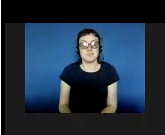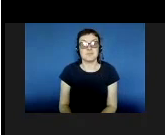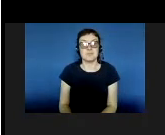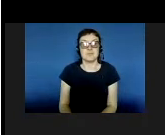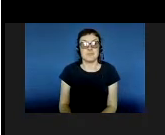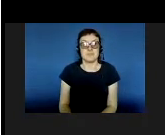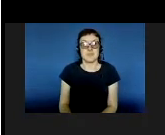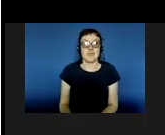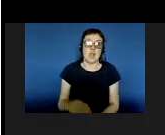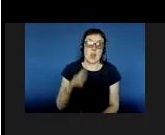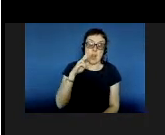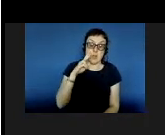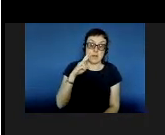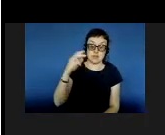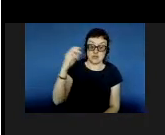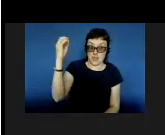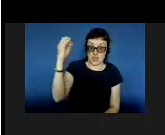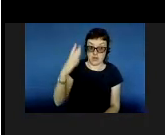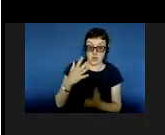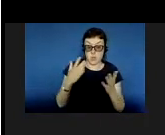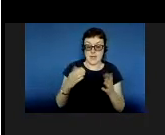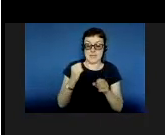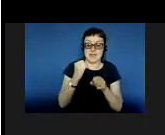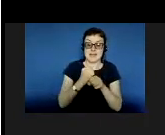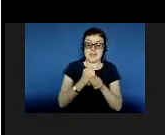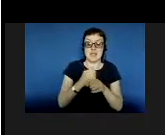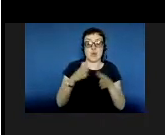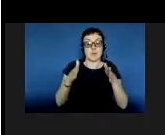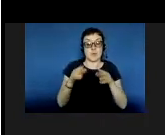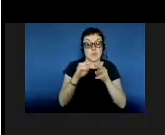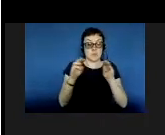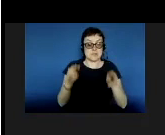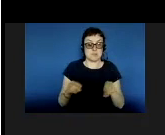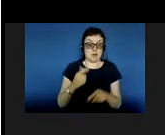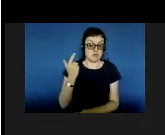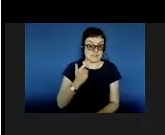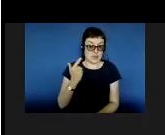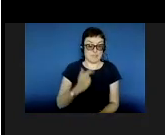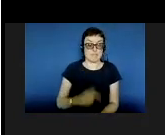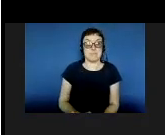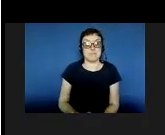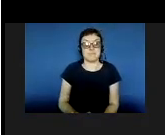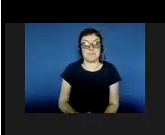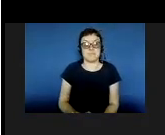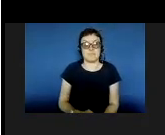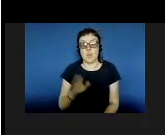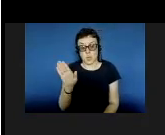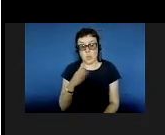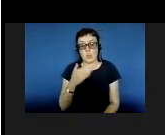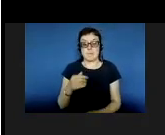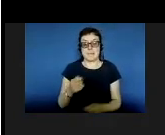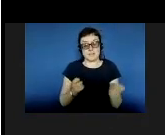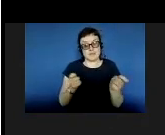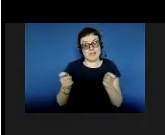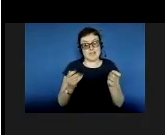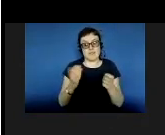Then we had Looking to the Light, which was at Glenside Hospital Museum in Bristol. And all of these exhibitions were curated by the artists who took part in